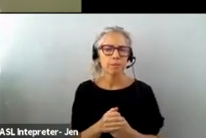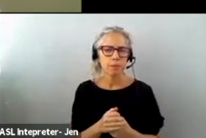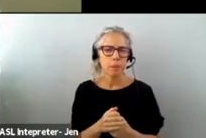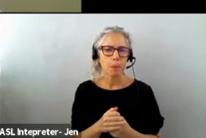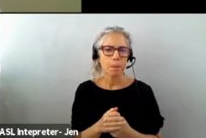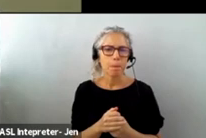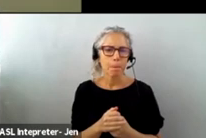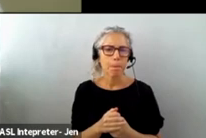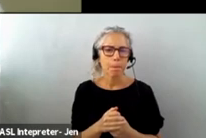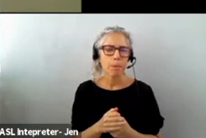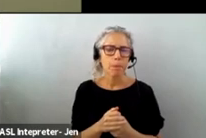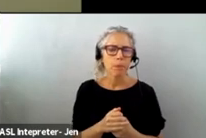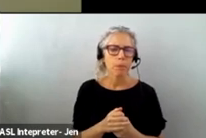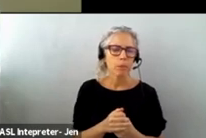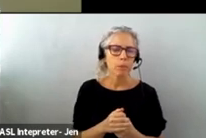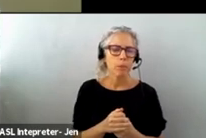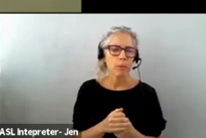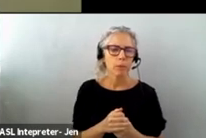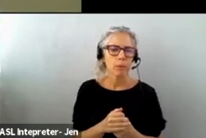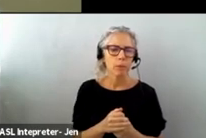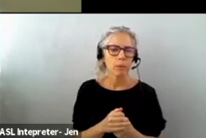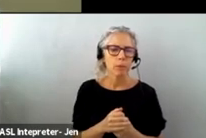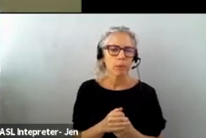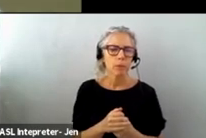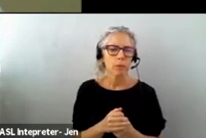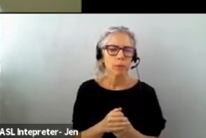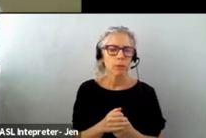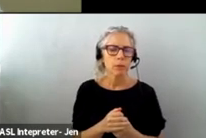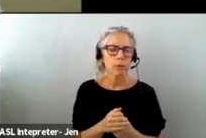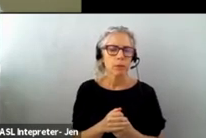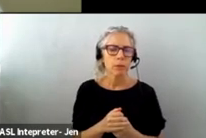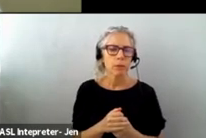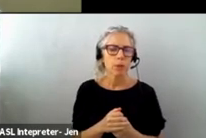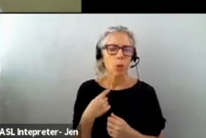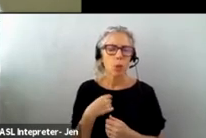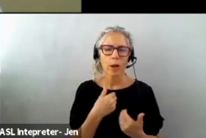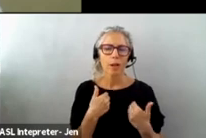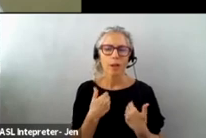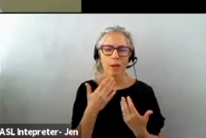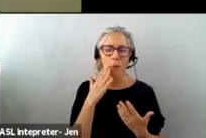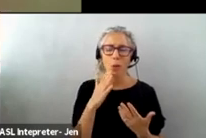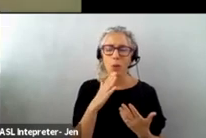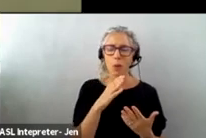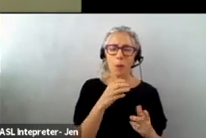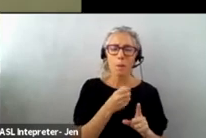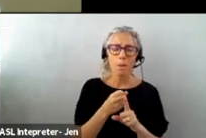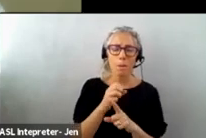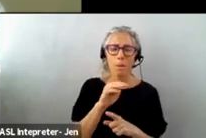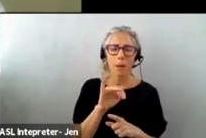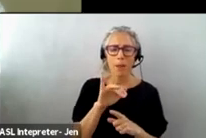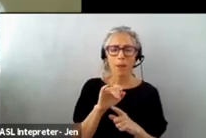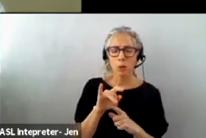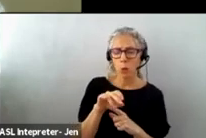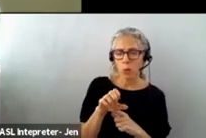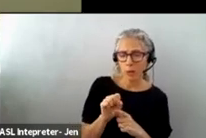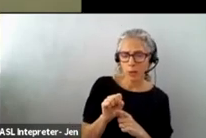new intervention, well, sort of old that have become new, but there are milestones, right? And we talked about them earlier, and I think some of our